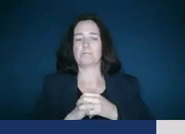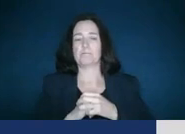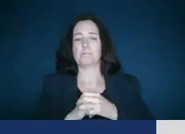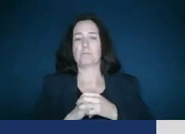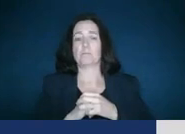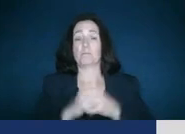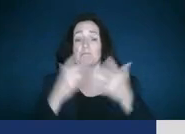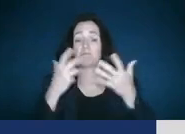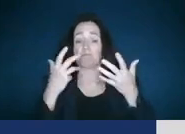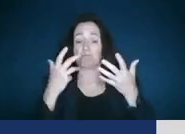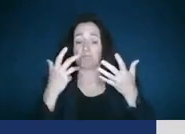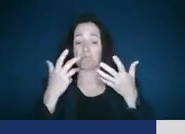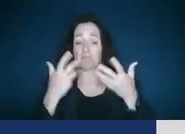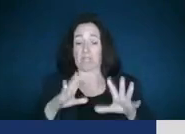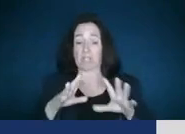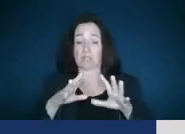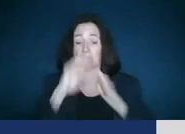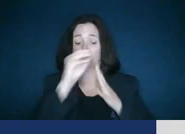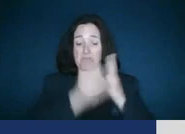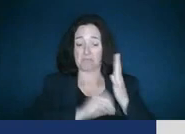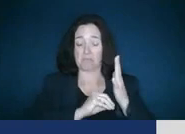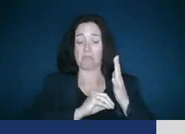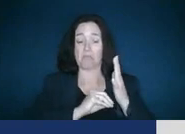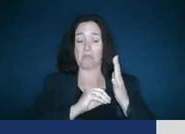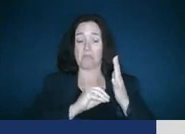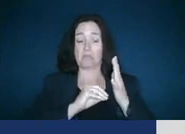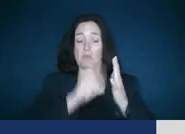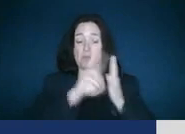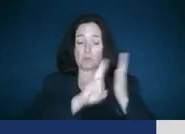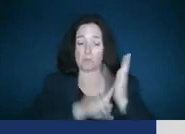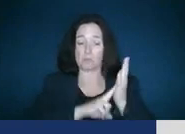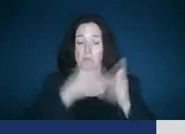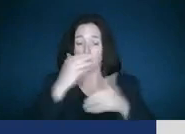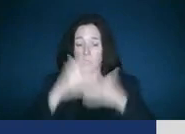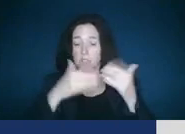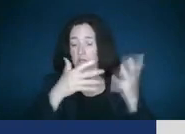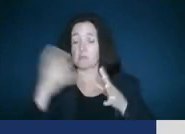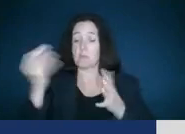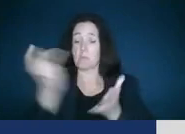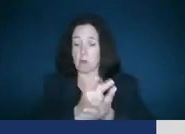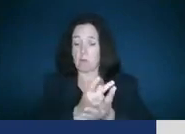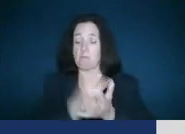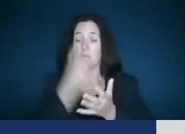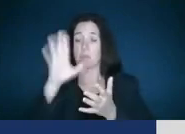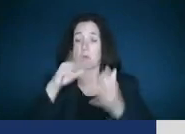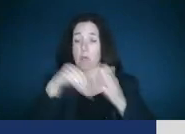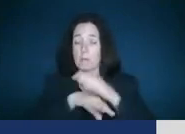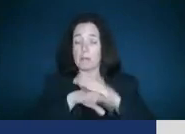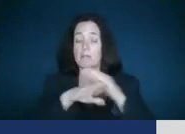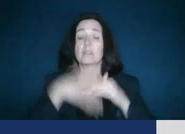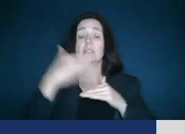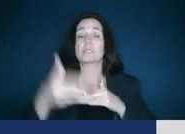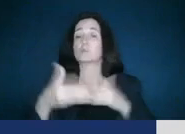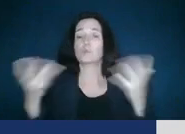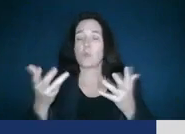Once students have completed the registration process and have been approved for accommodations, the next step is